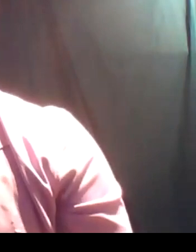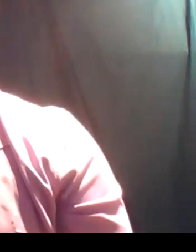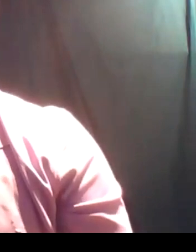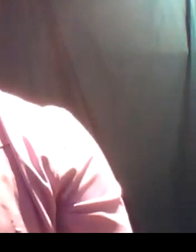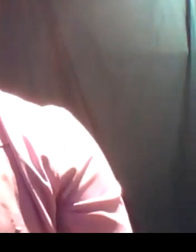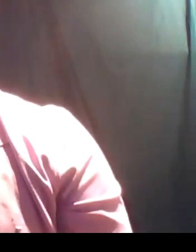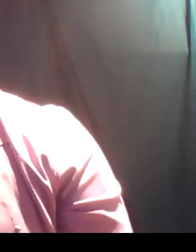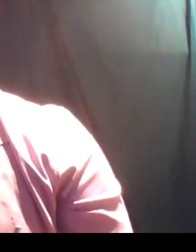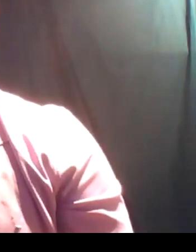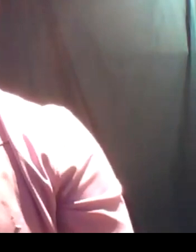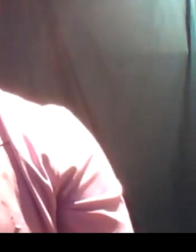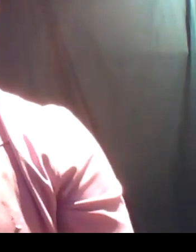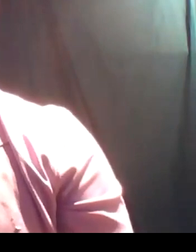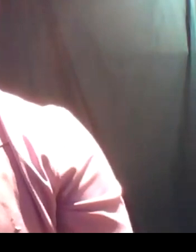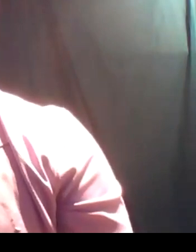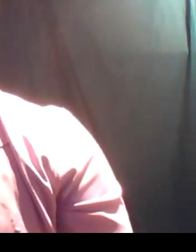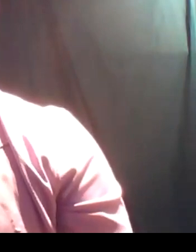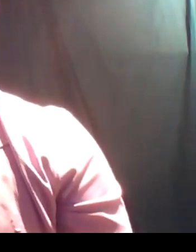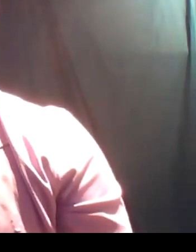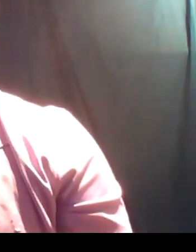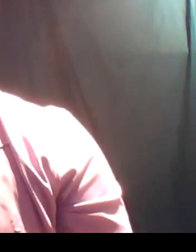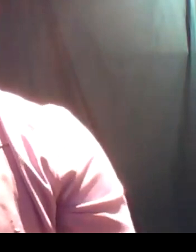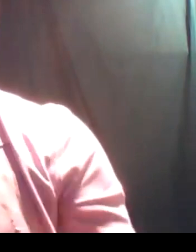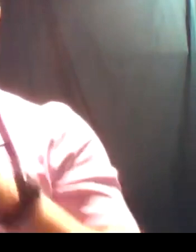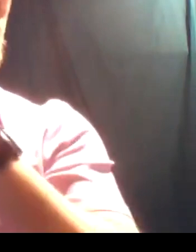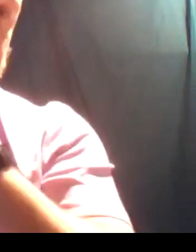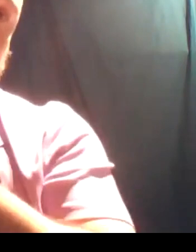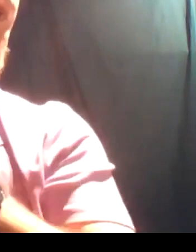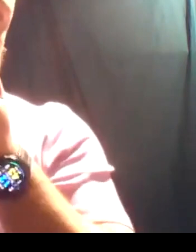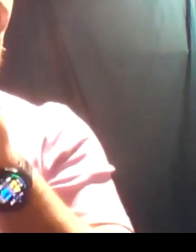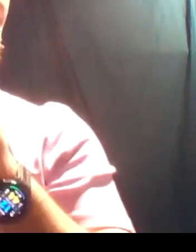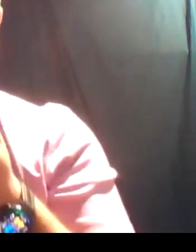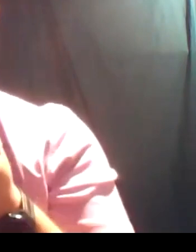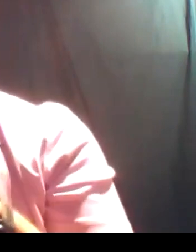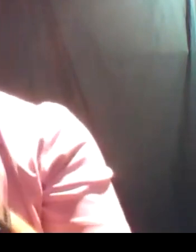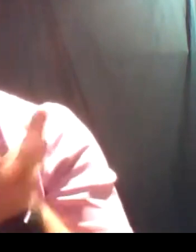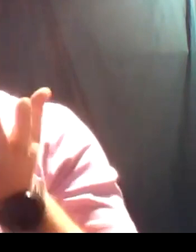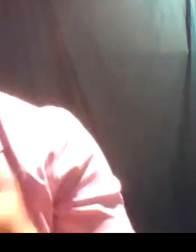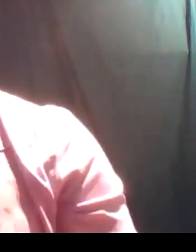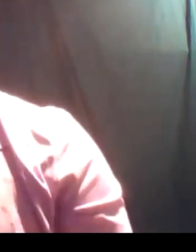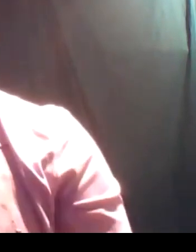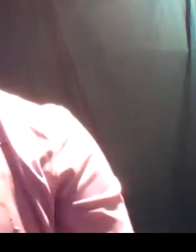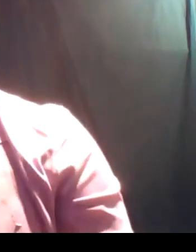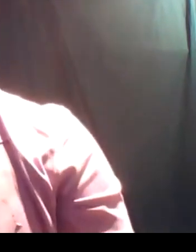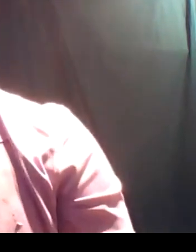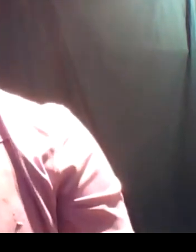Questions? Okay, you were just so thorough and comprehensive. All right, thank you all. Appreciate it. Thanks so much,